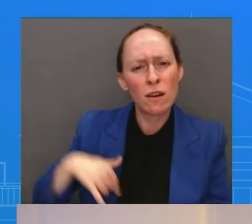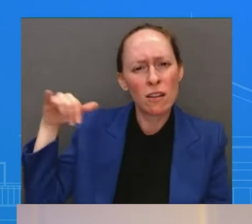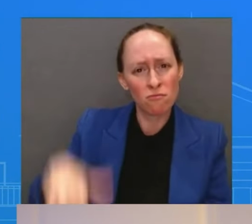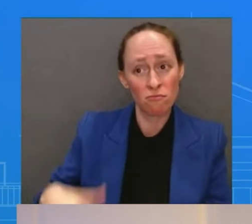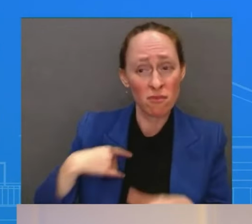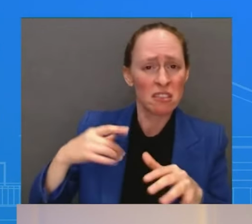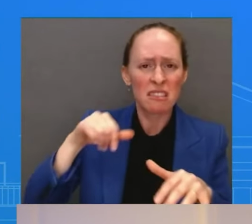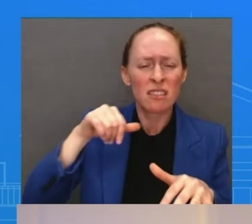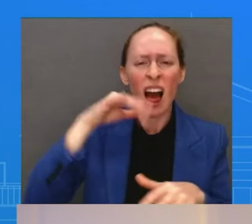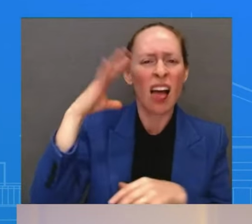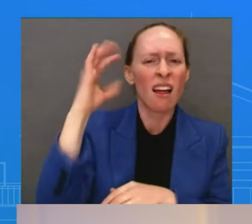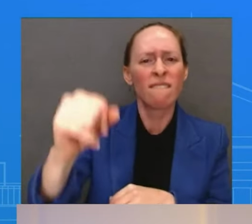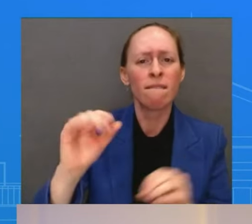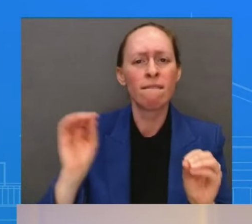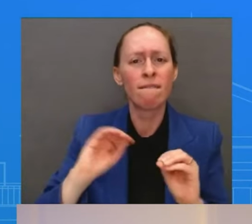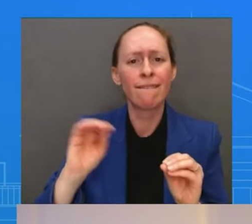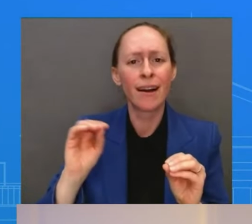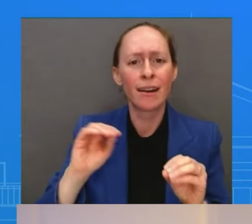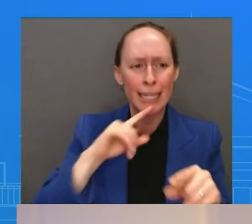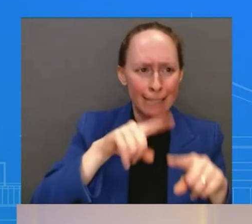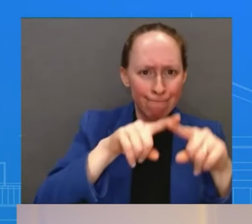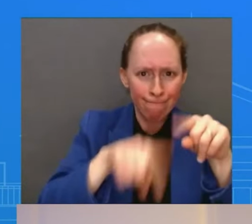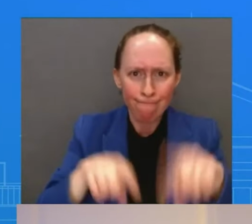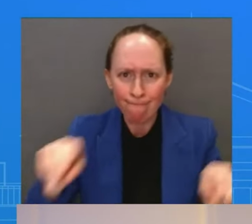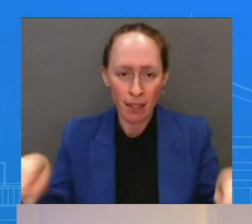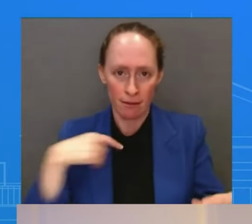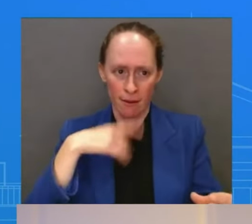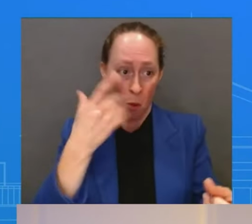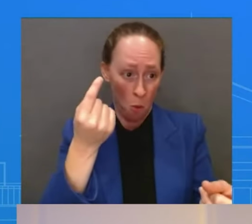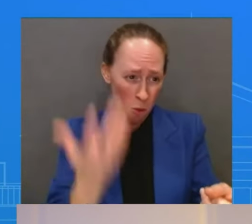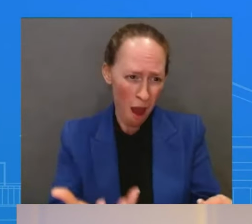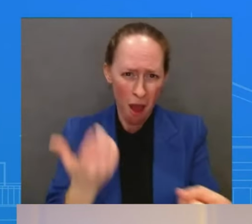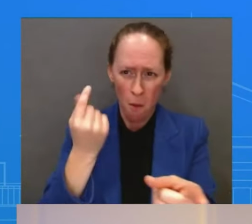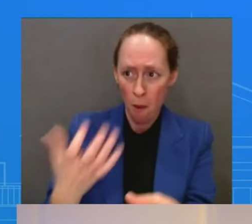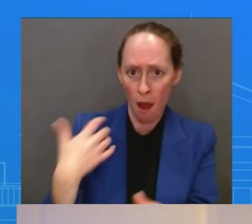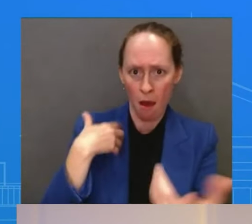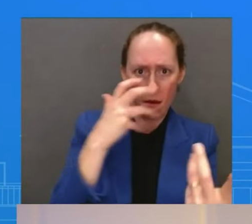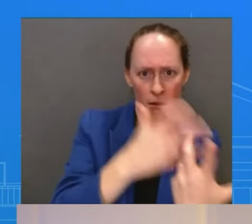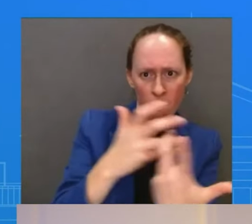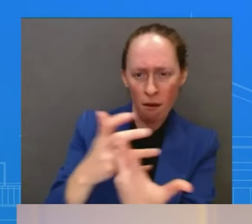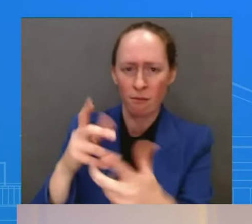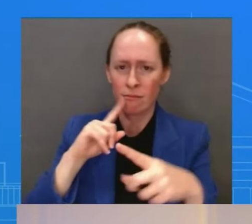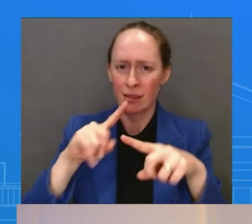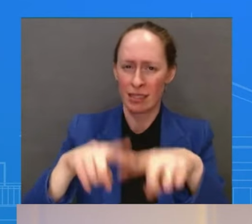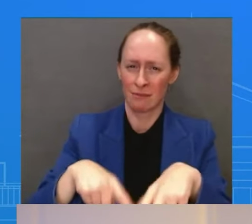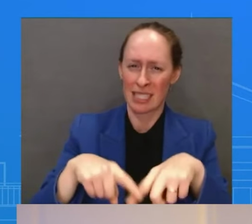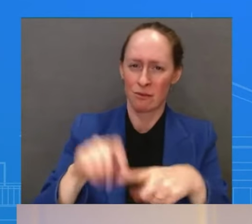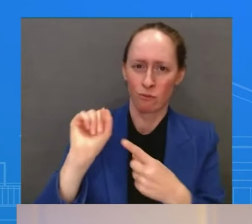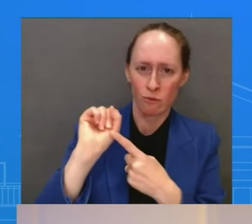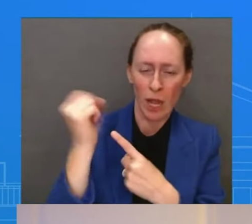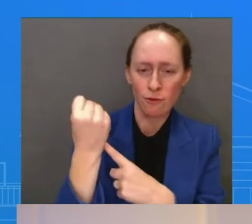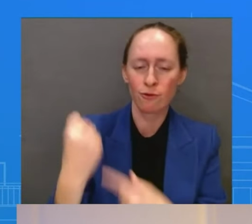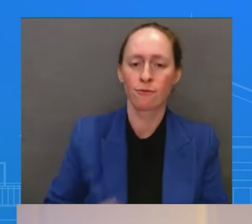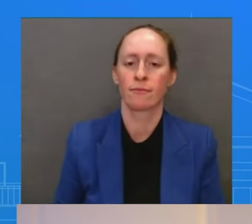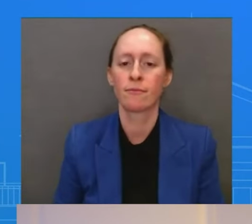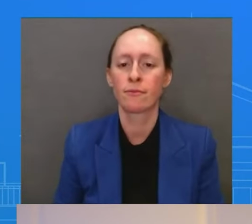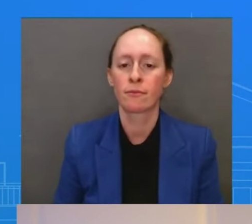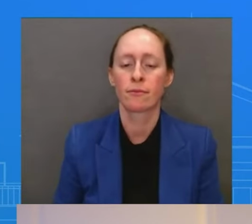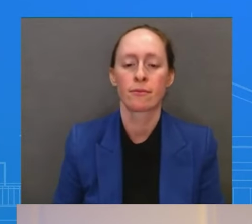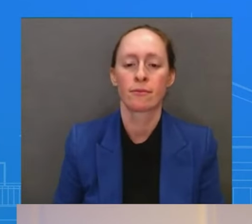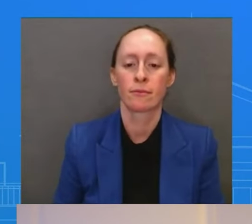tailor the approach based on what's going on and what's going on geographically inside a country, because some parts of countries that